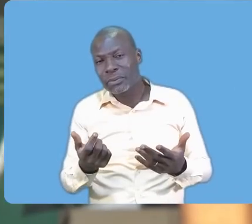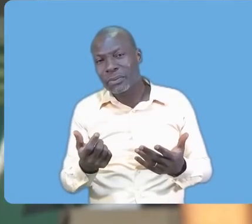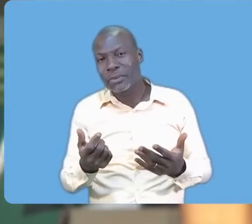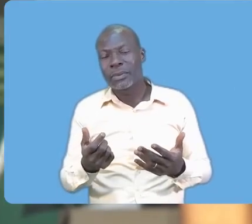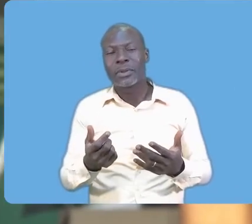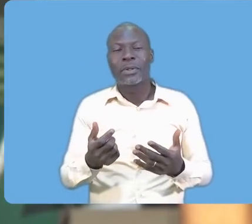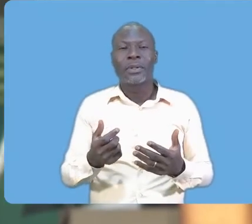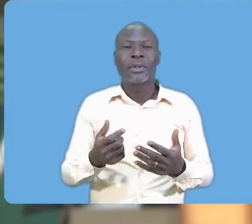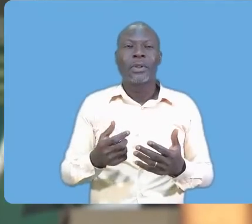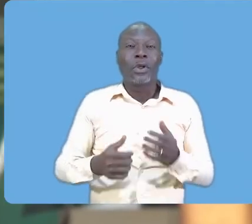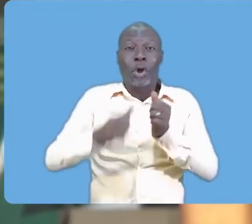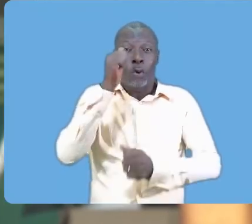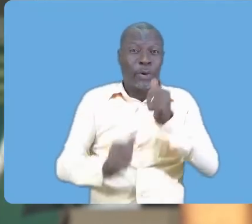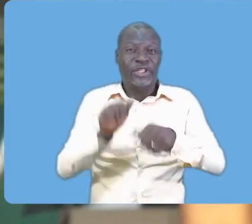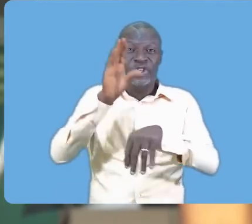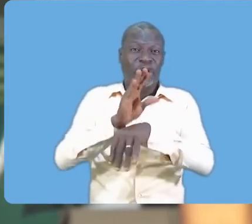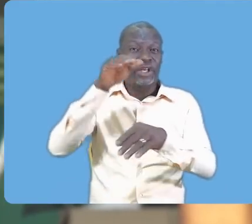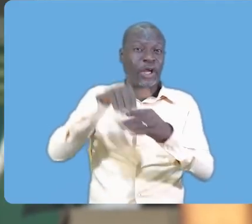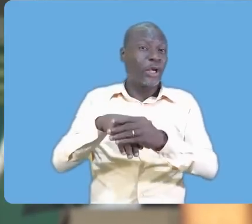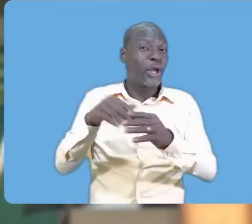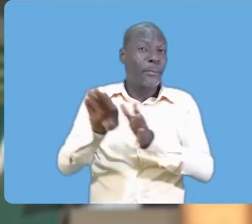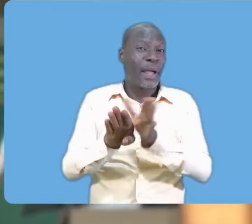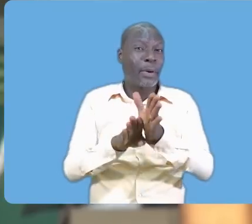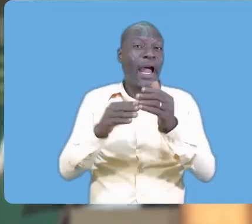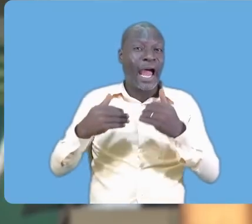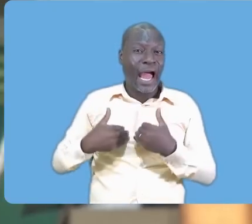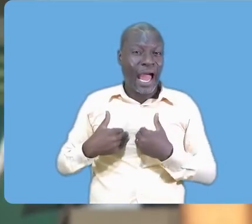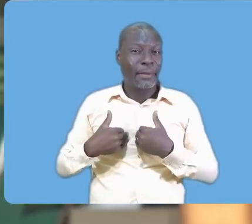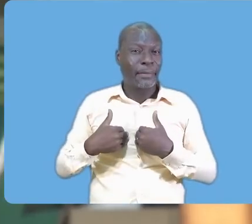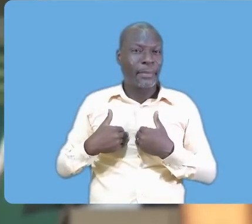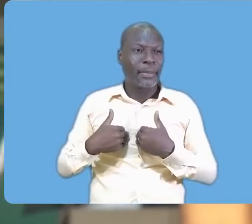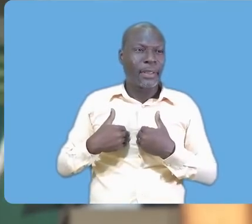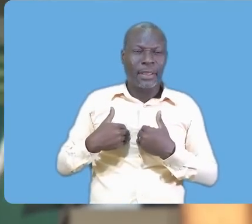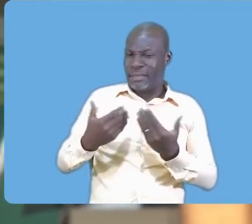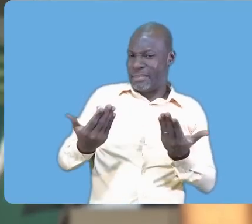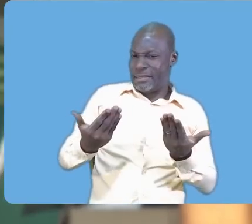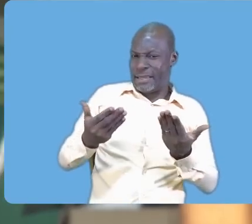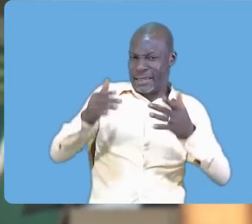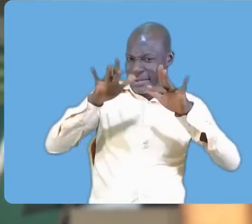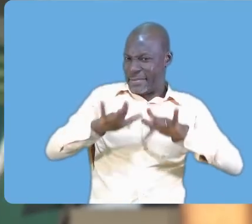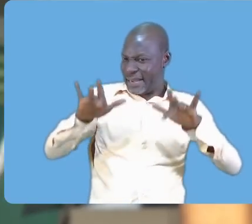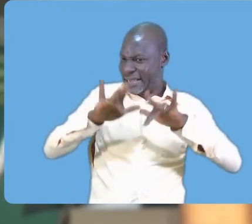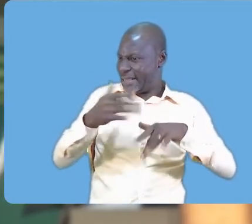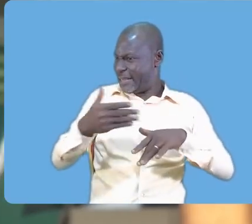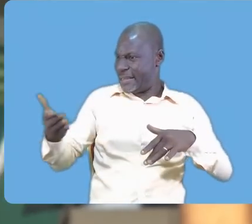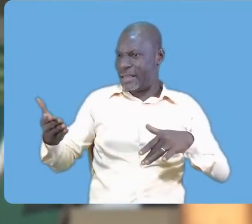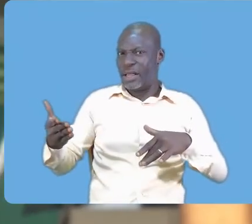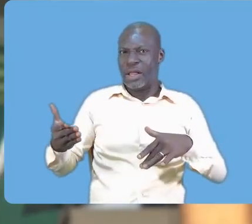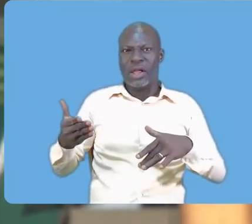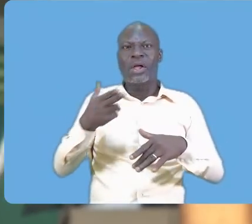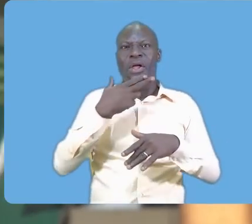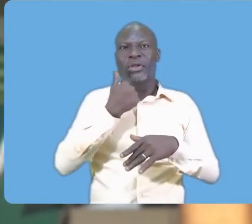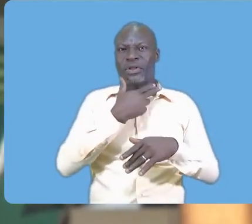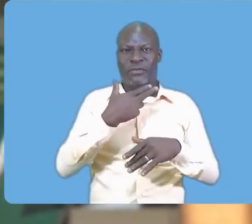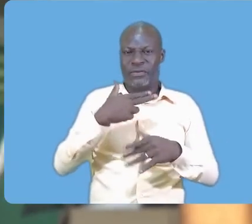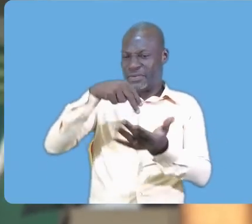war? I saw the bay and all Bible moa, near Tom BB, a friend of miracle items. And there, or so for, I saw it